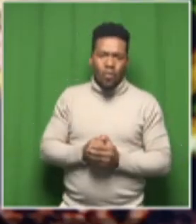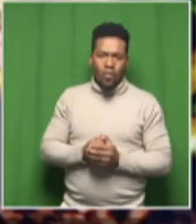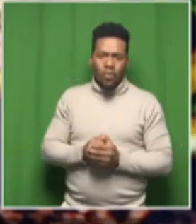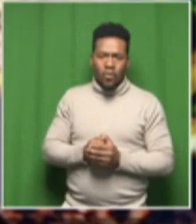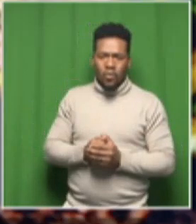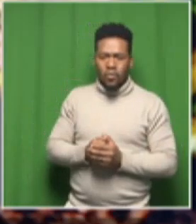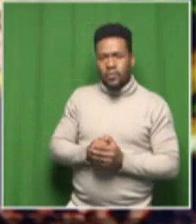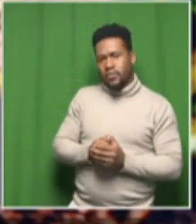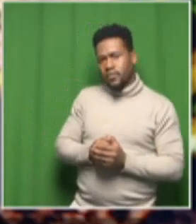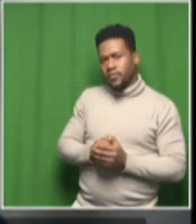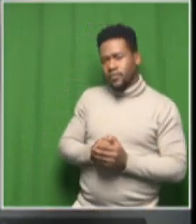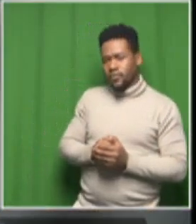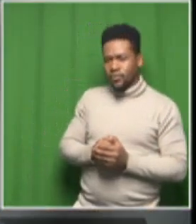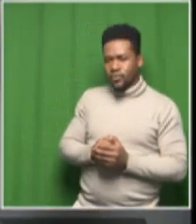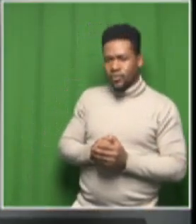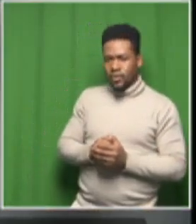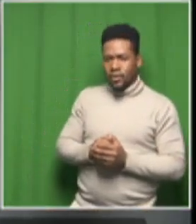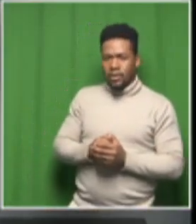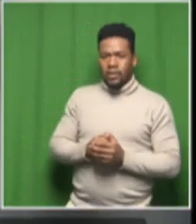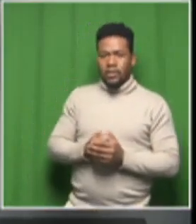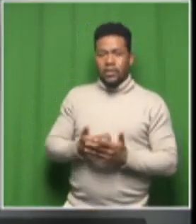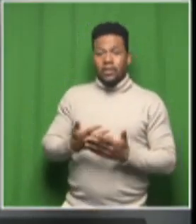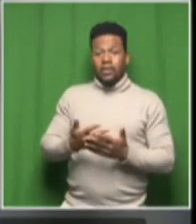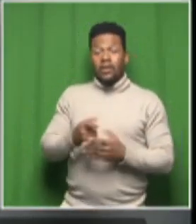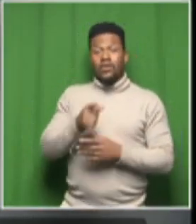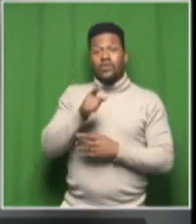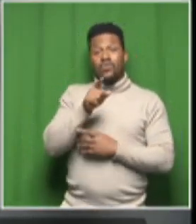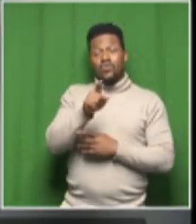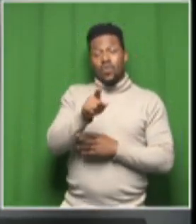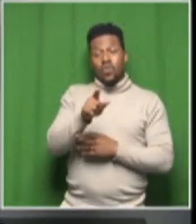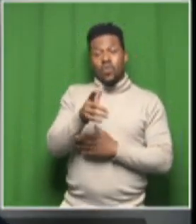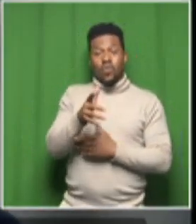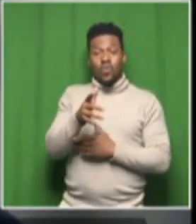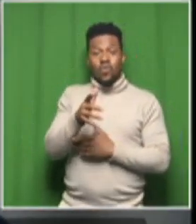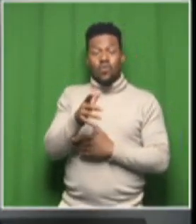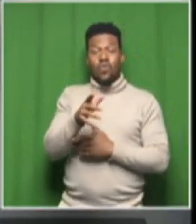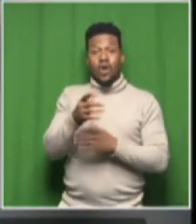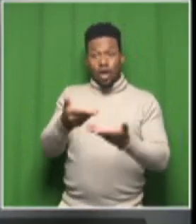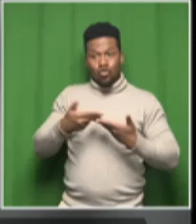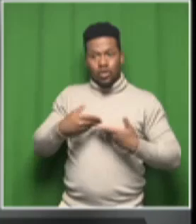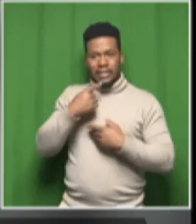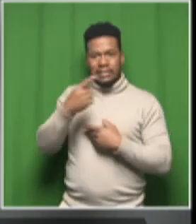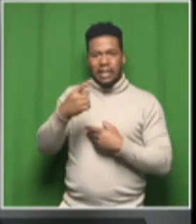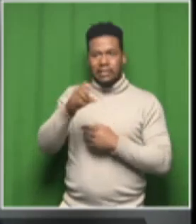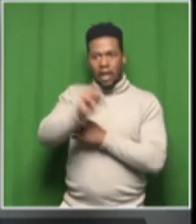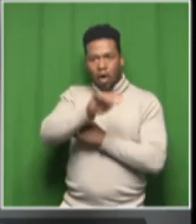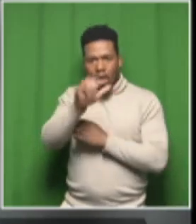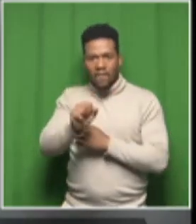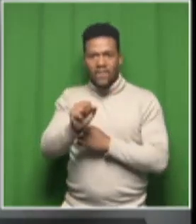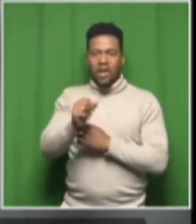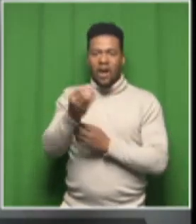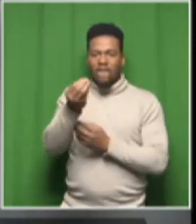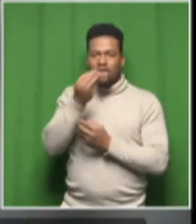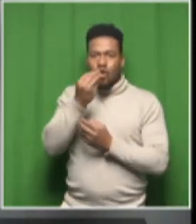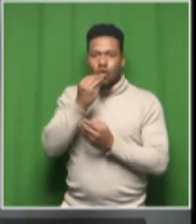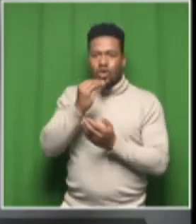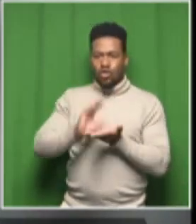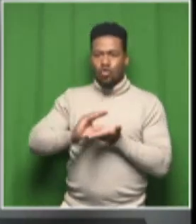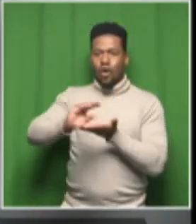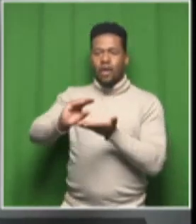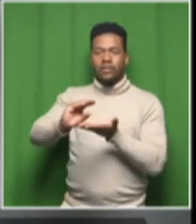So in your introduction, you did mention that South Africa does not have any food donation regulations. And, you know,